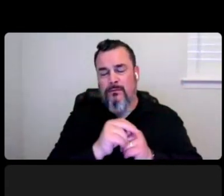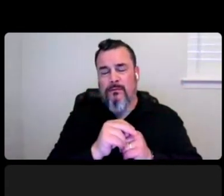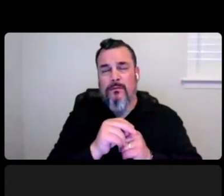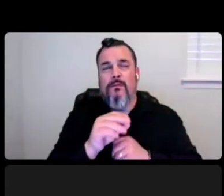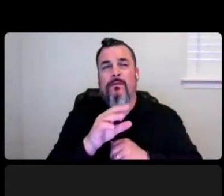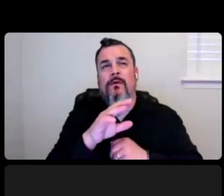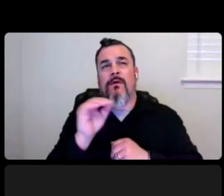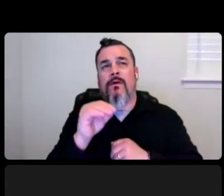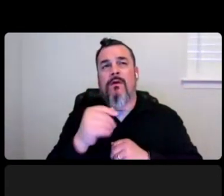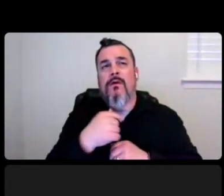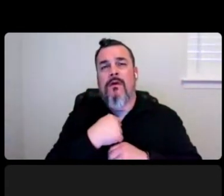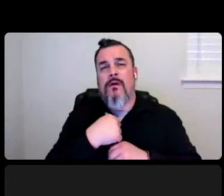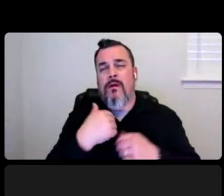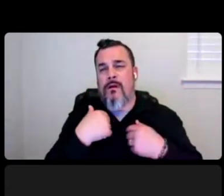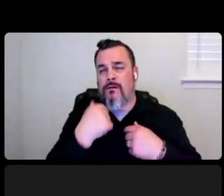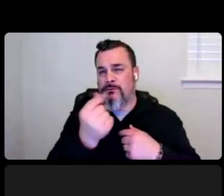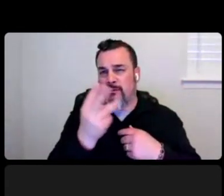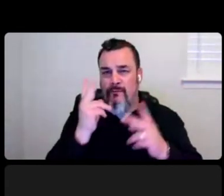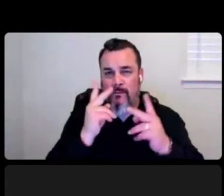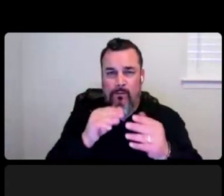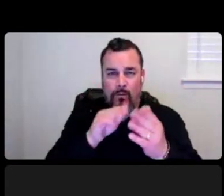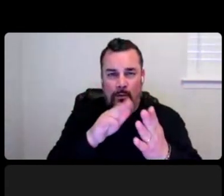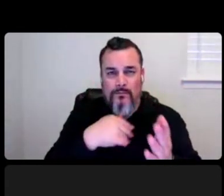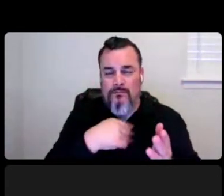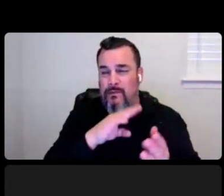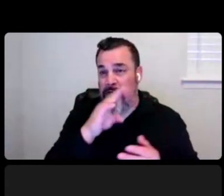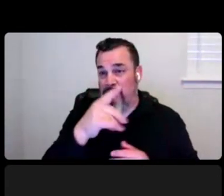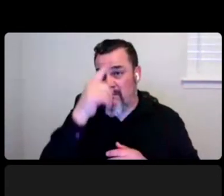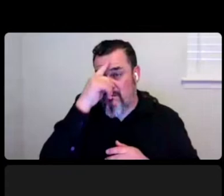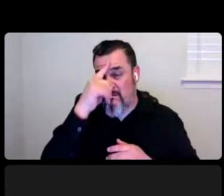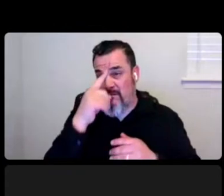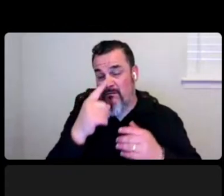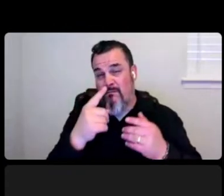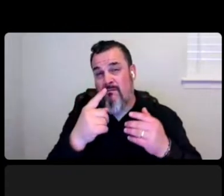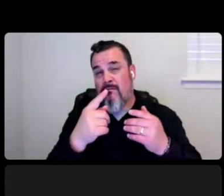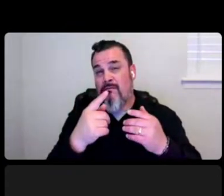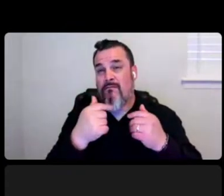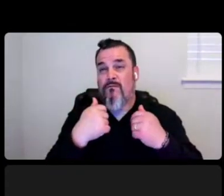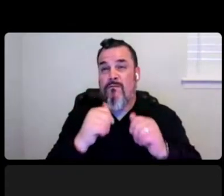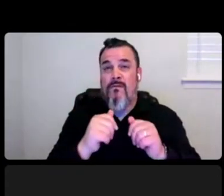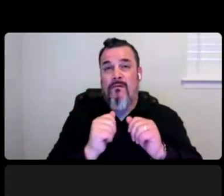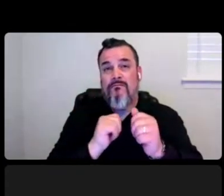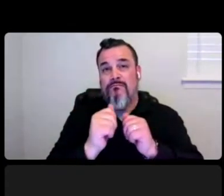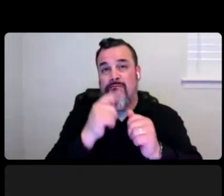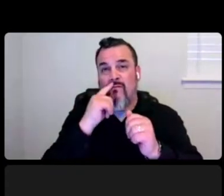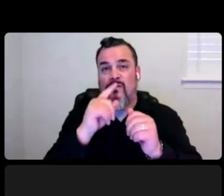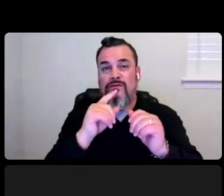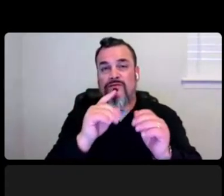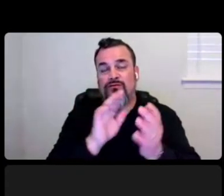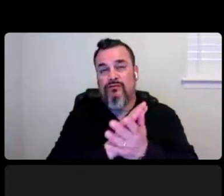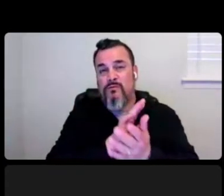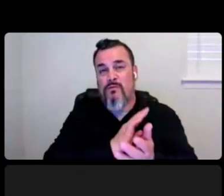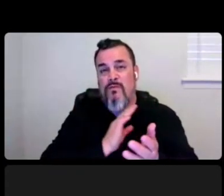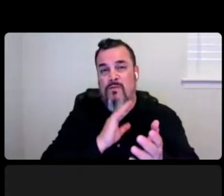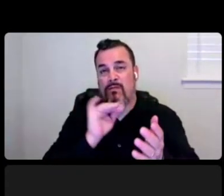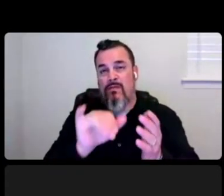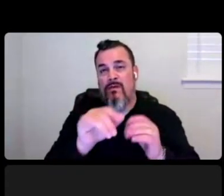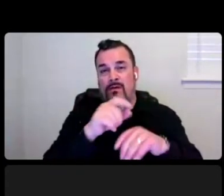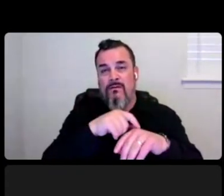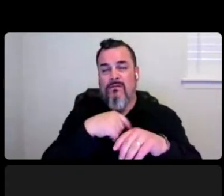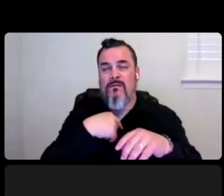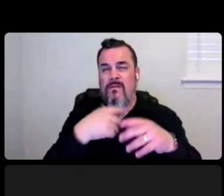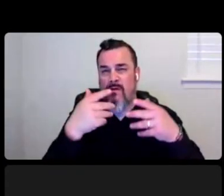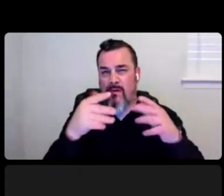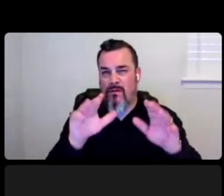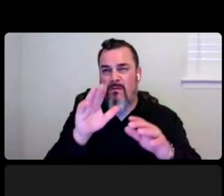And I had several people approach me, never thought about running for school board at that time. And I had already